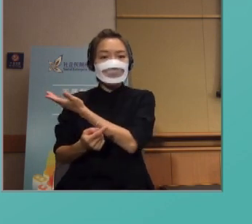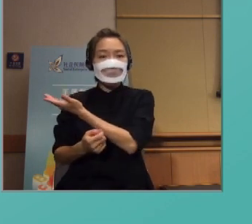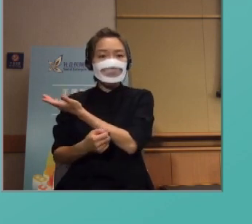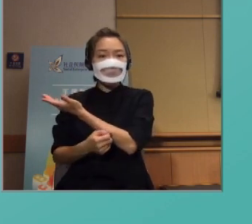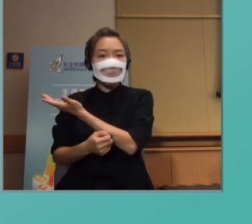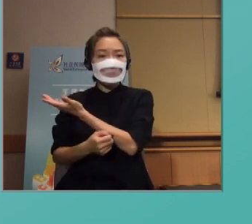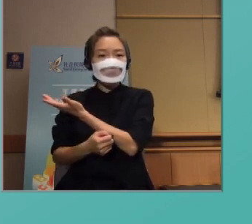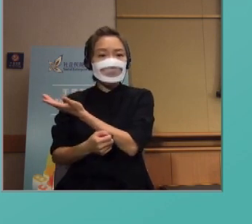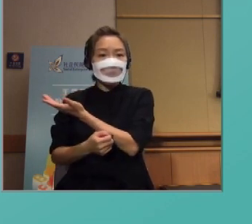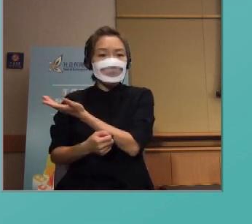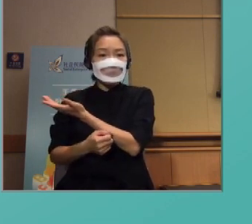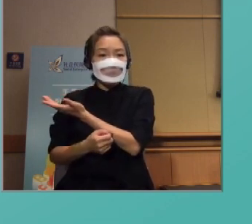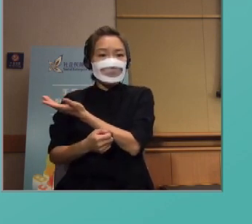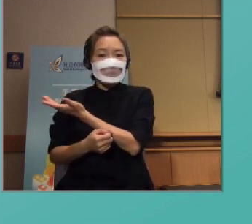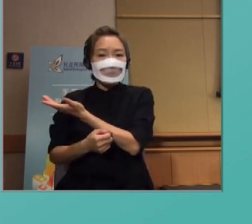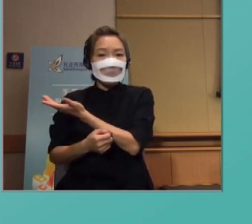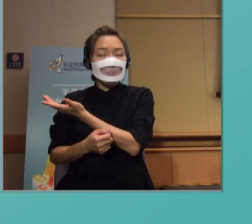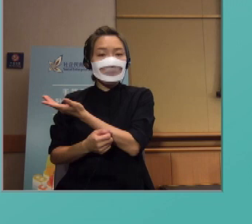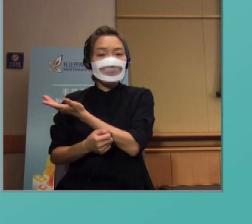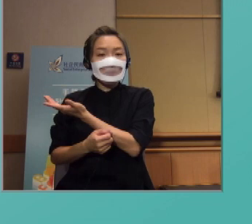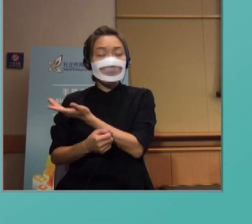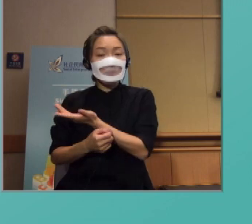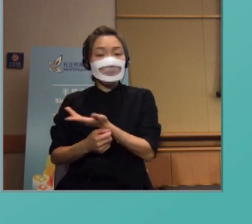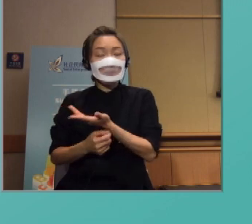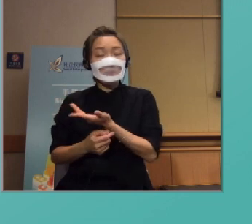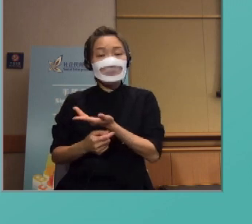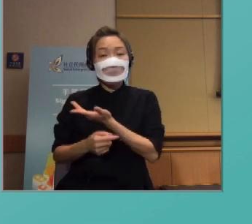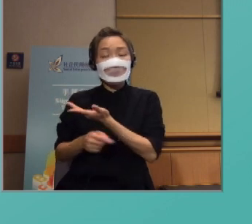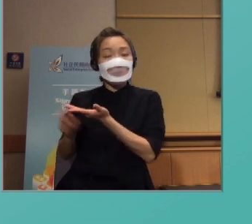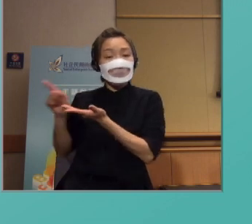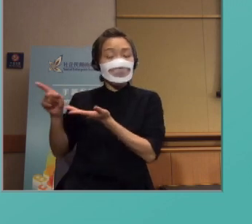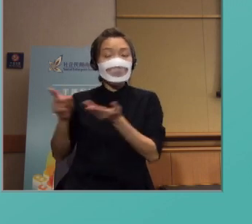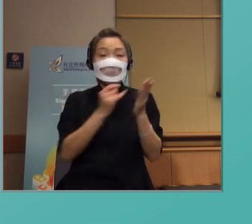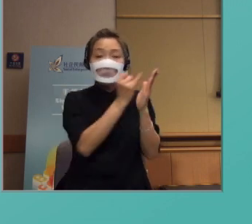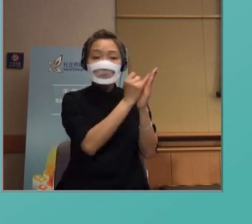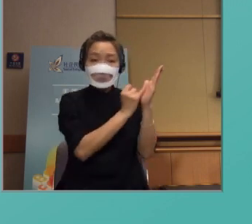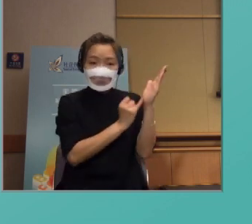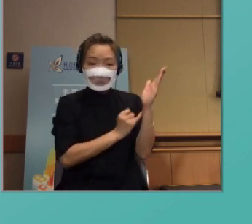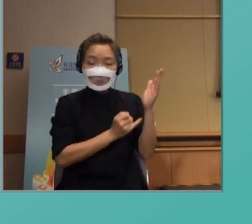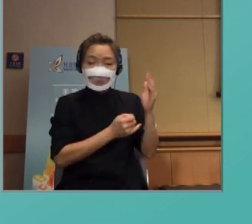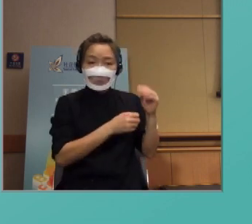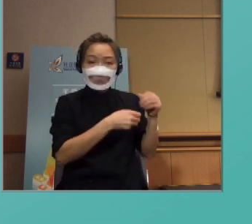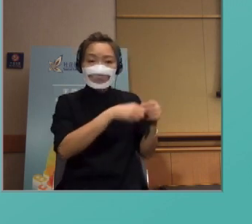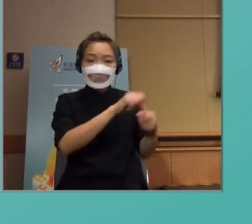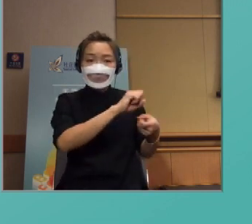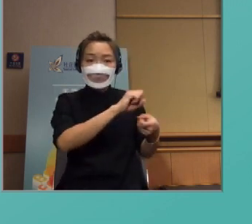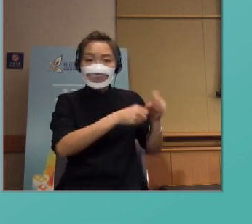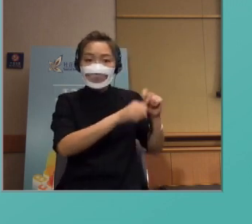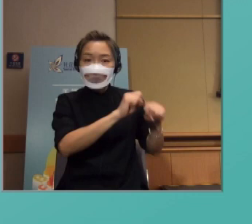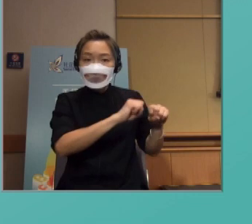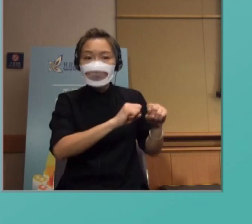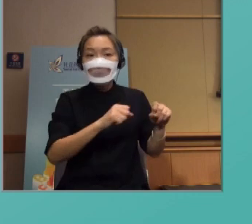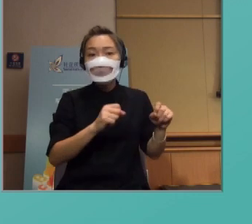interest by art technologies and gamers who have this culture of creating things. We have like curio cards, we have Spells